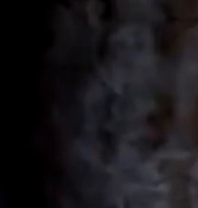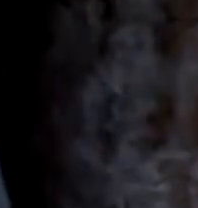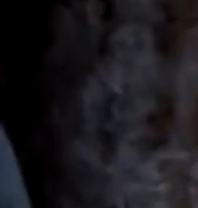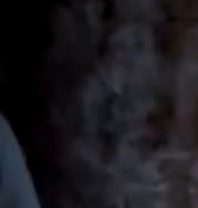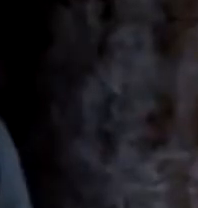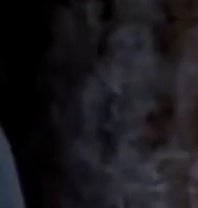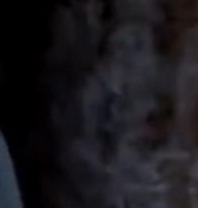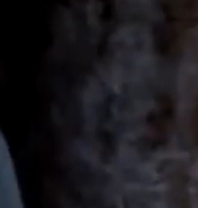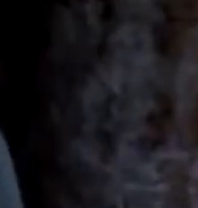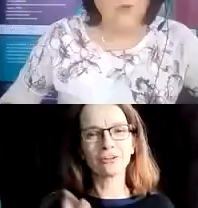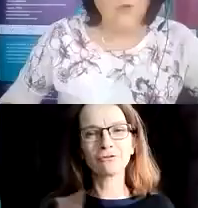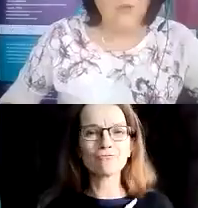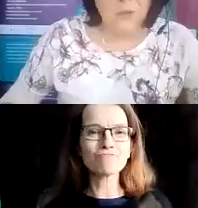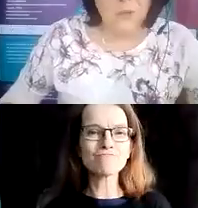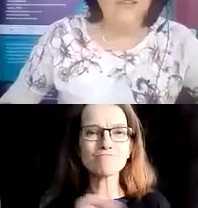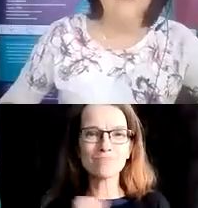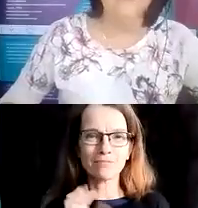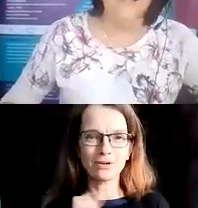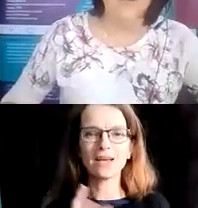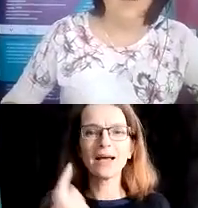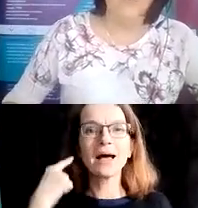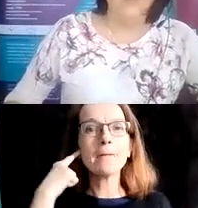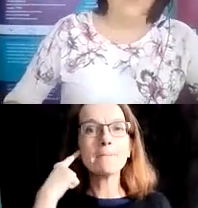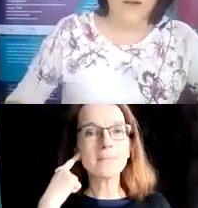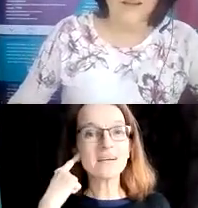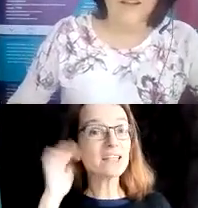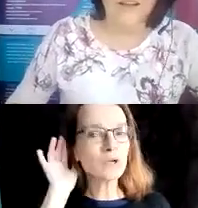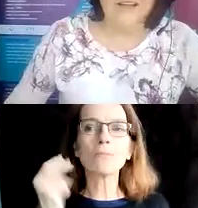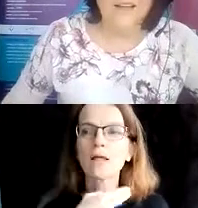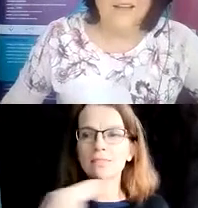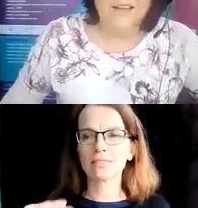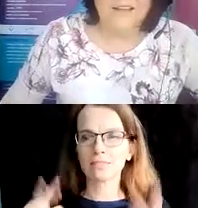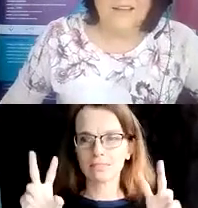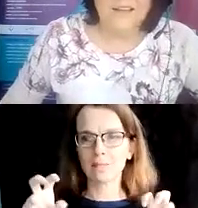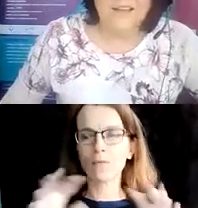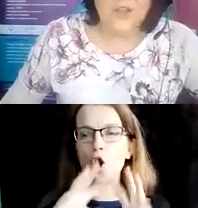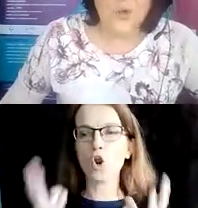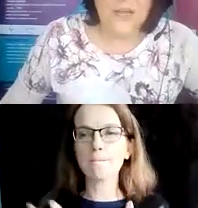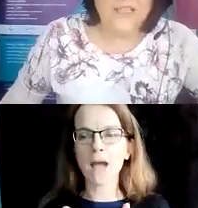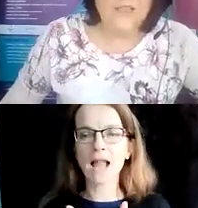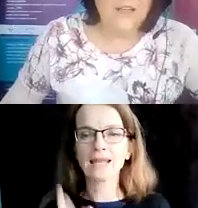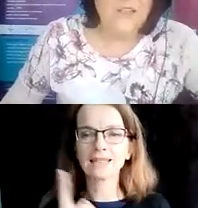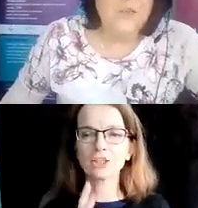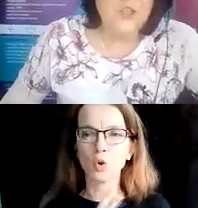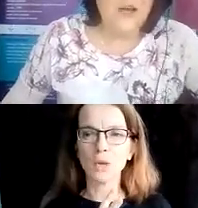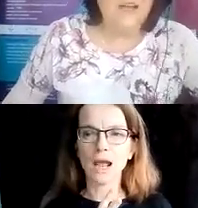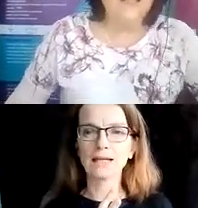and that's why she is so convincing. Let's listen to her about